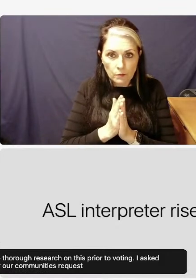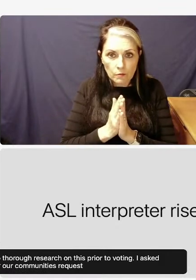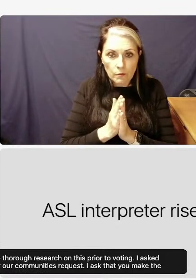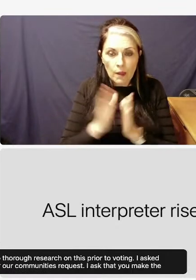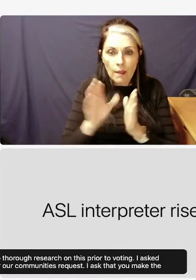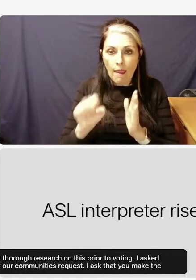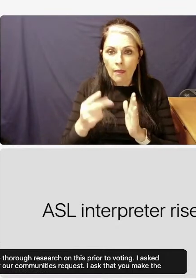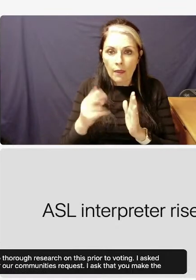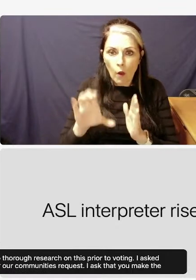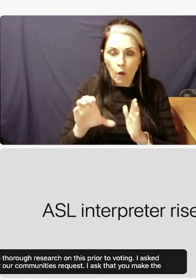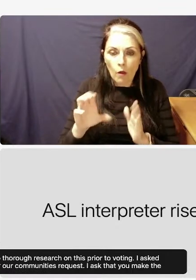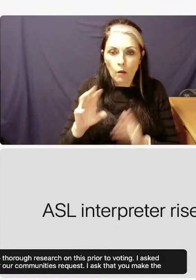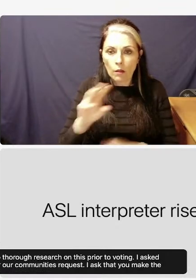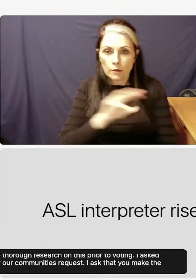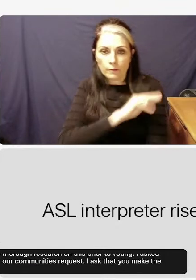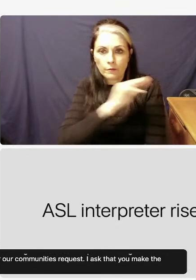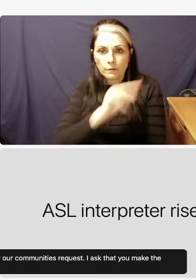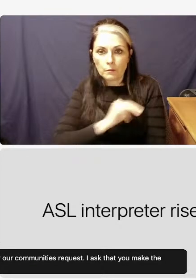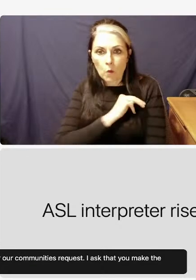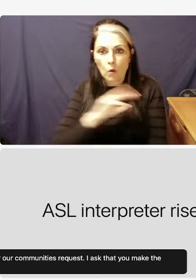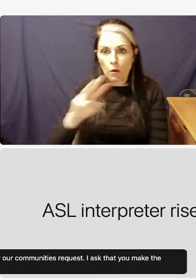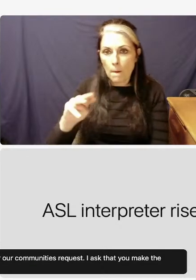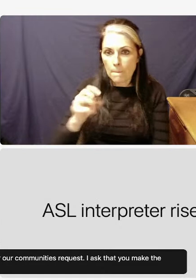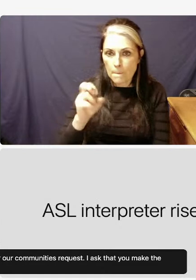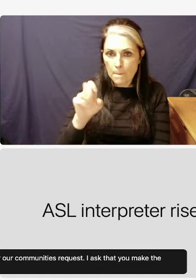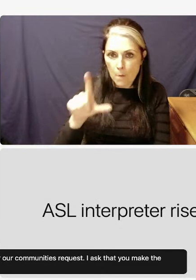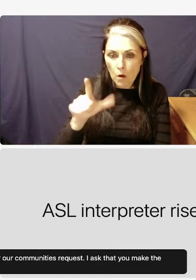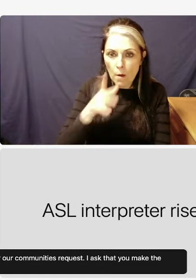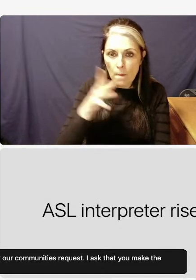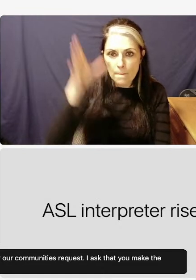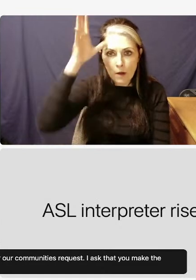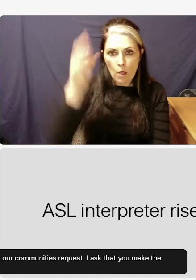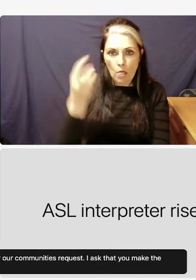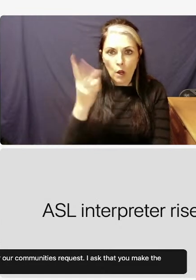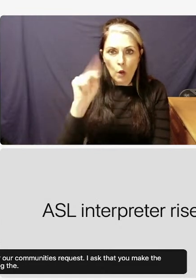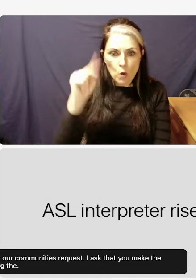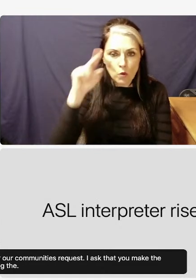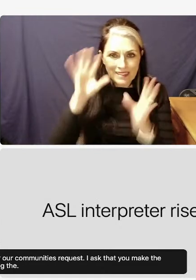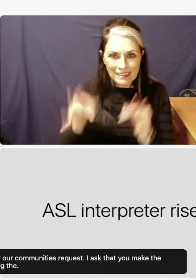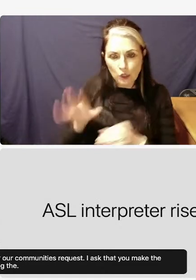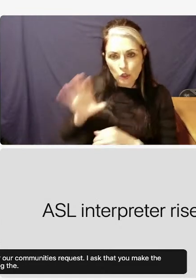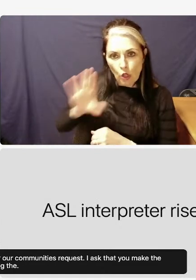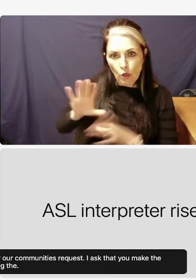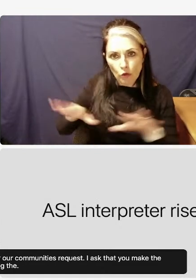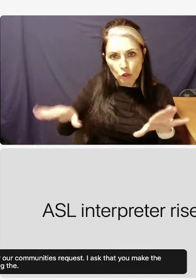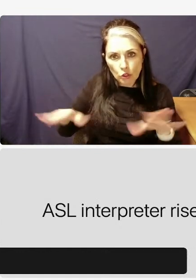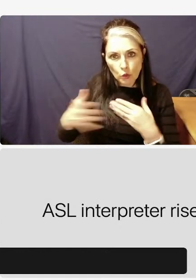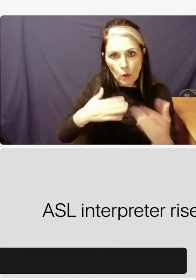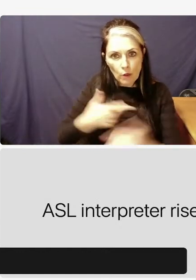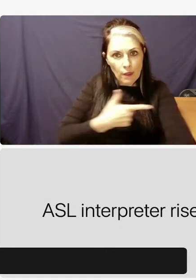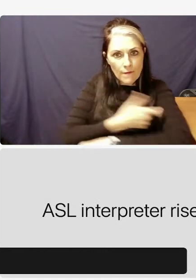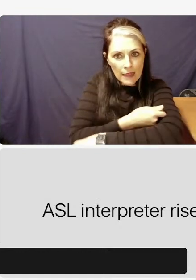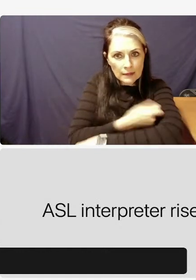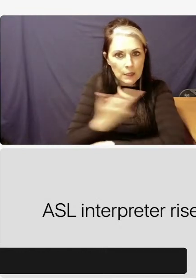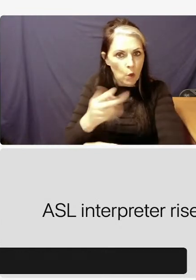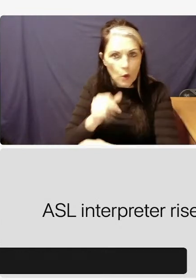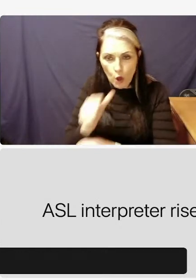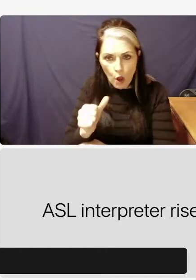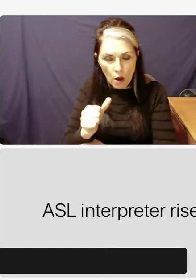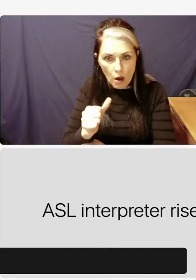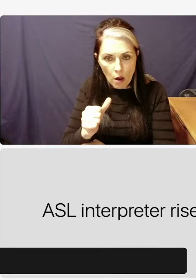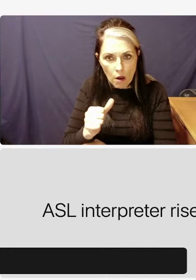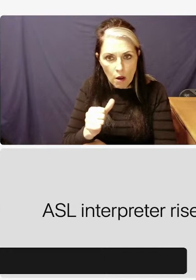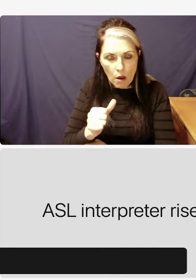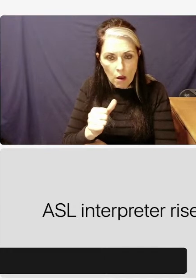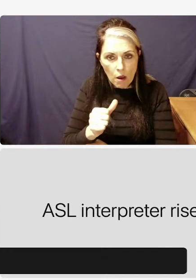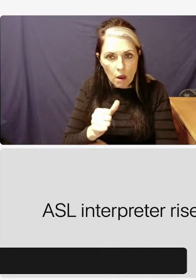moral decision to allow parents to make their own decisions regarding their child whether or not they vaccinate i implore you